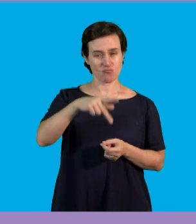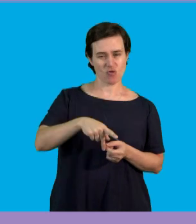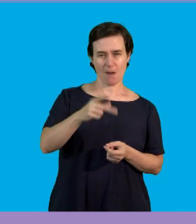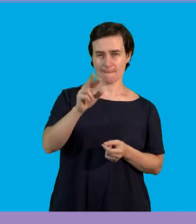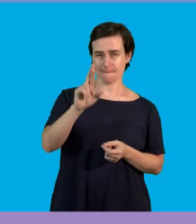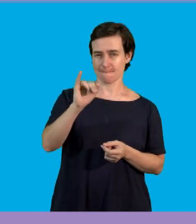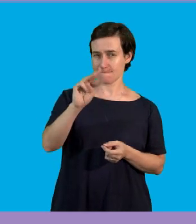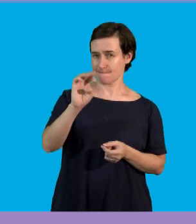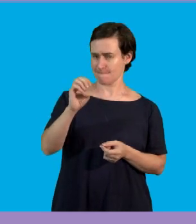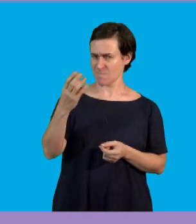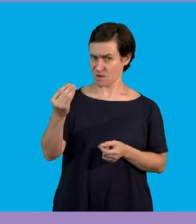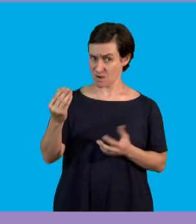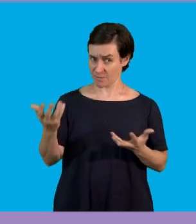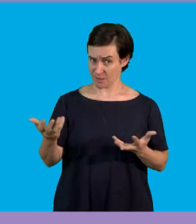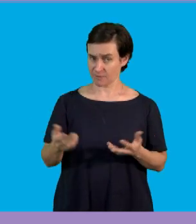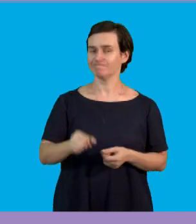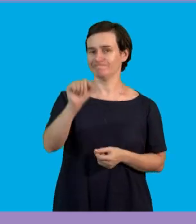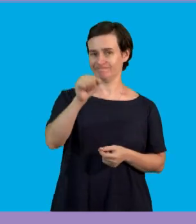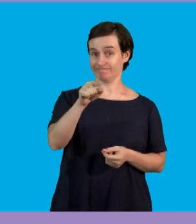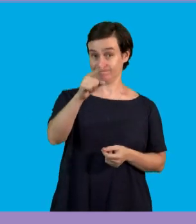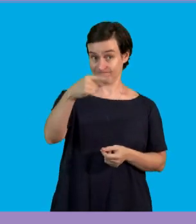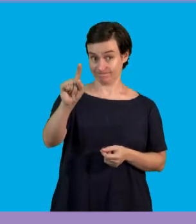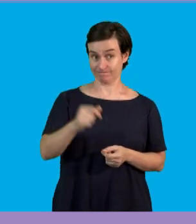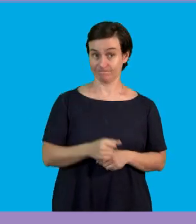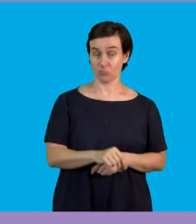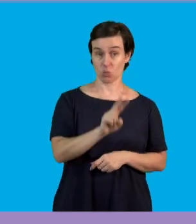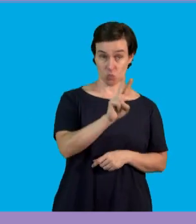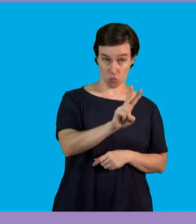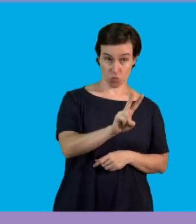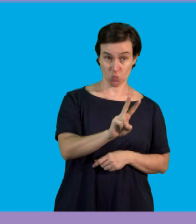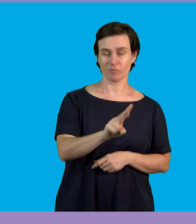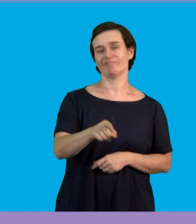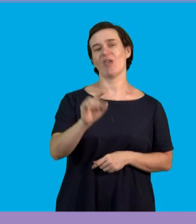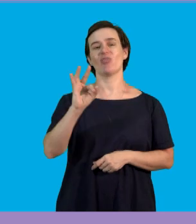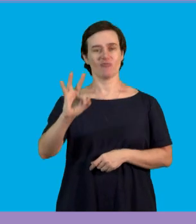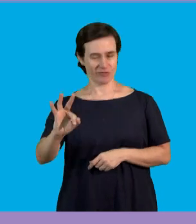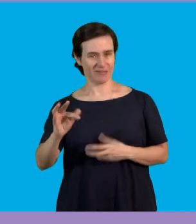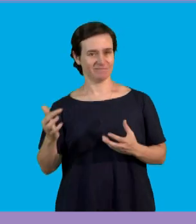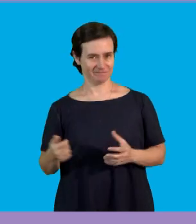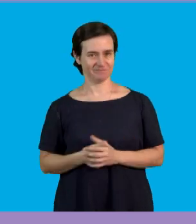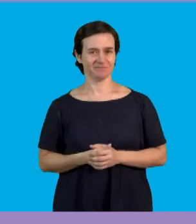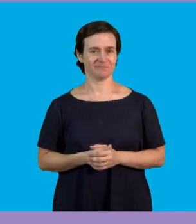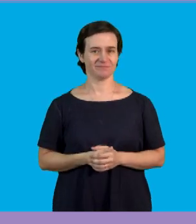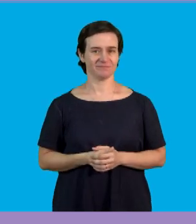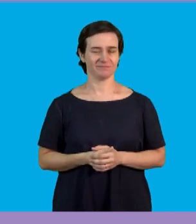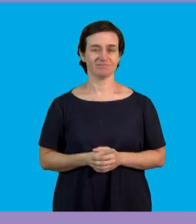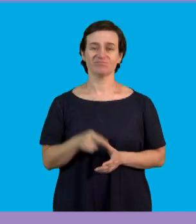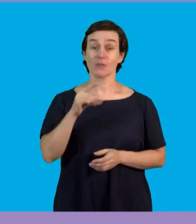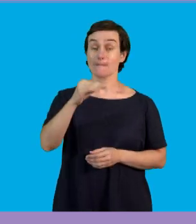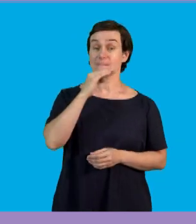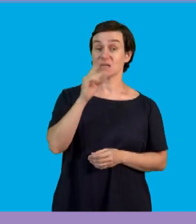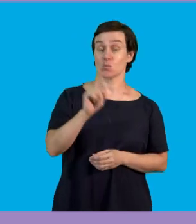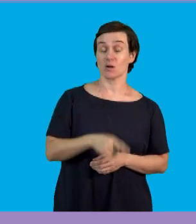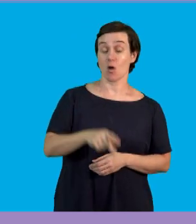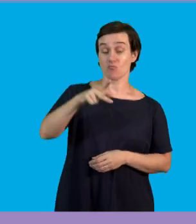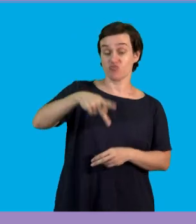of factors? Yes, you are correct. We have 2 and we also have 3. So this